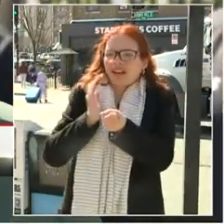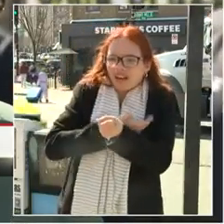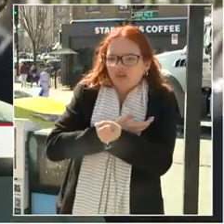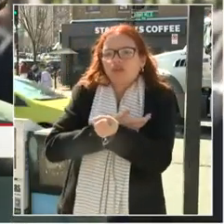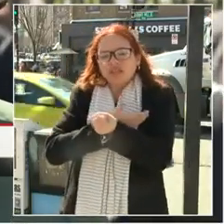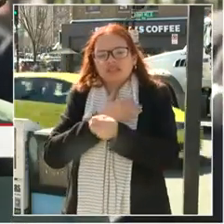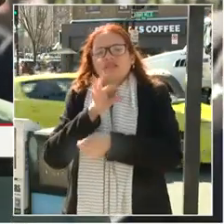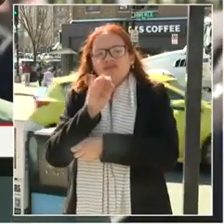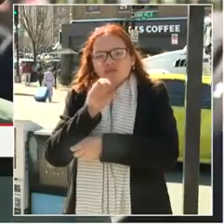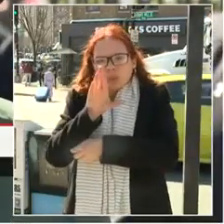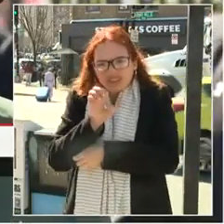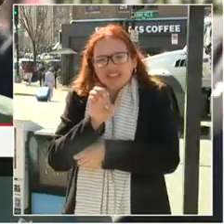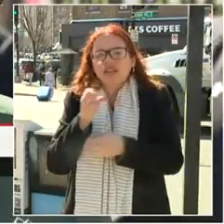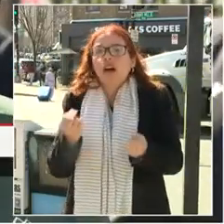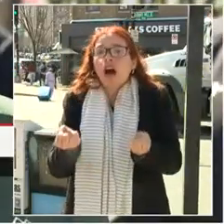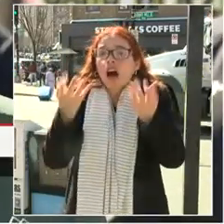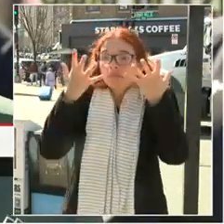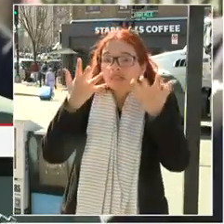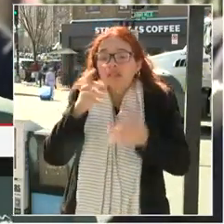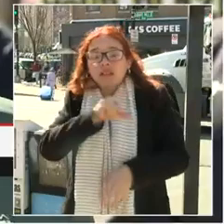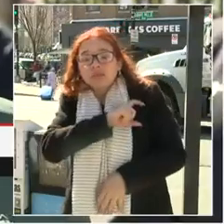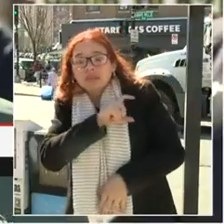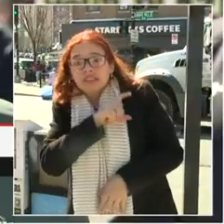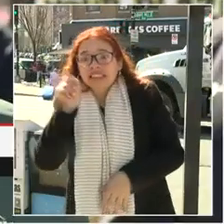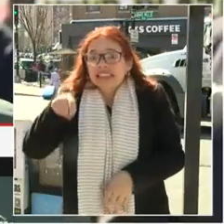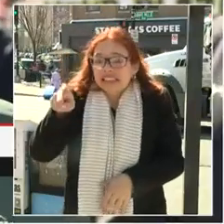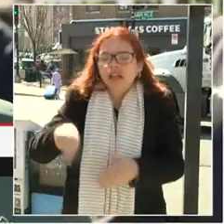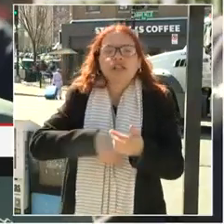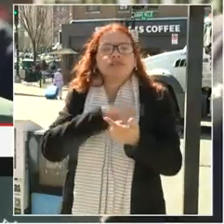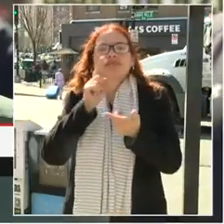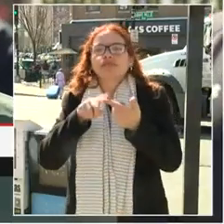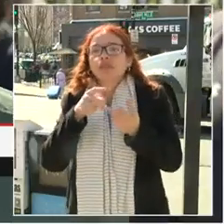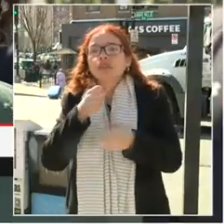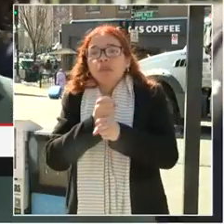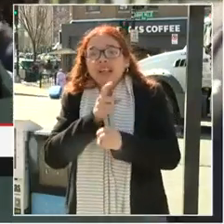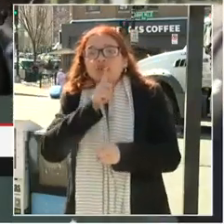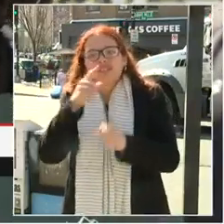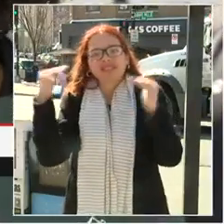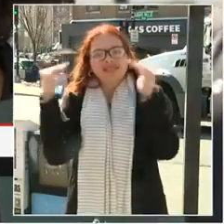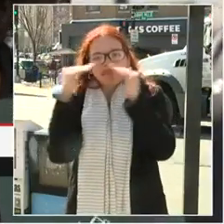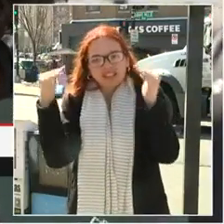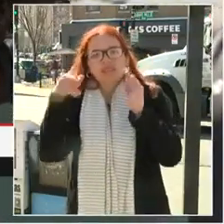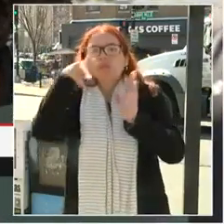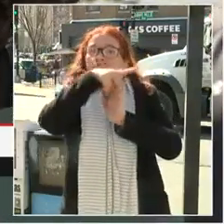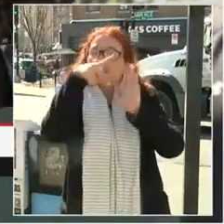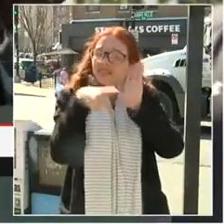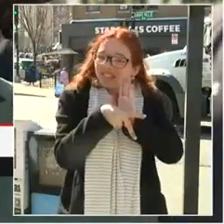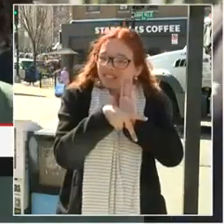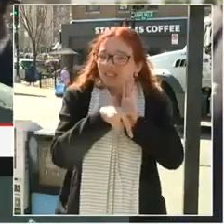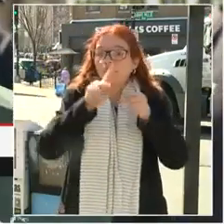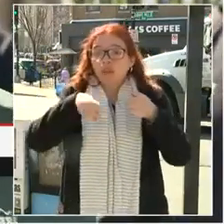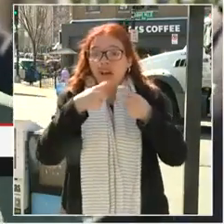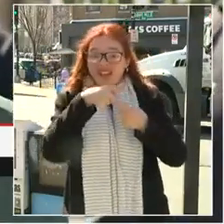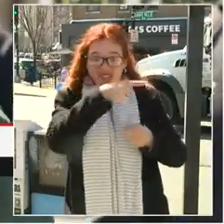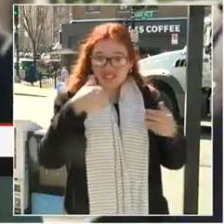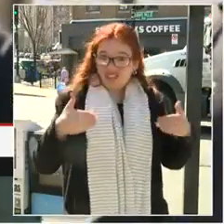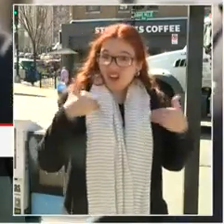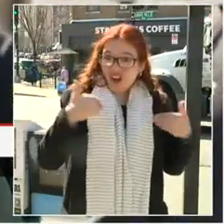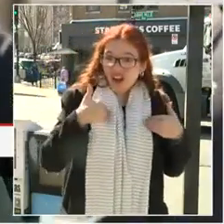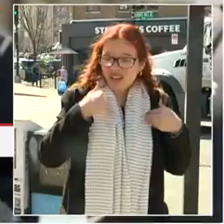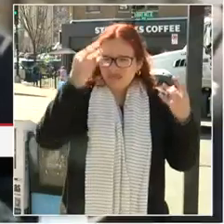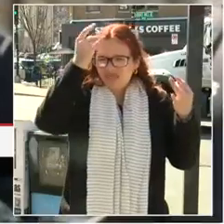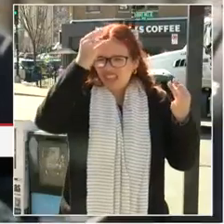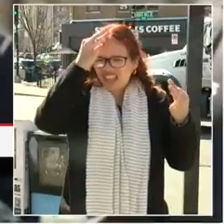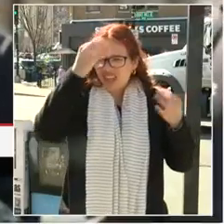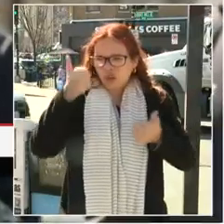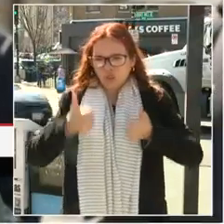of officers that we need, and make sure that we have fair policies, that when you're a young person thinking about which